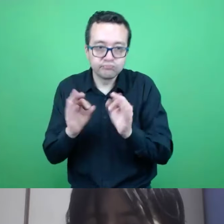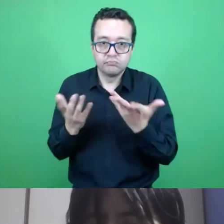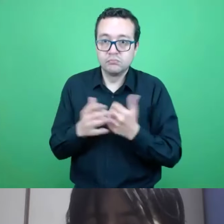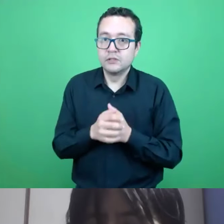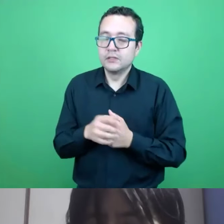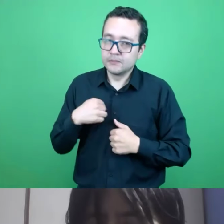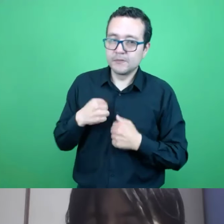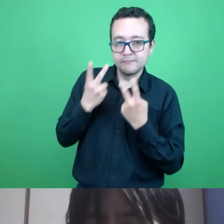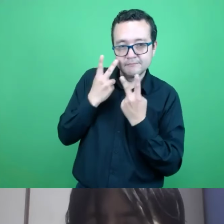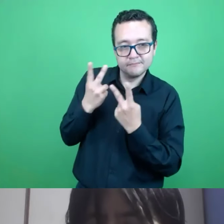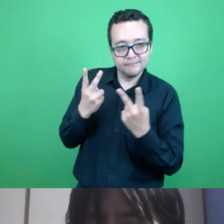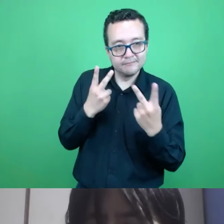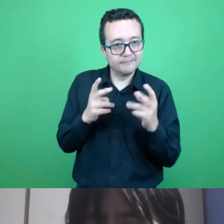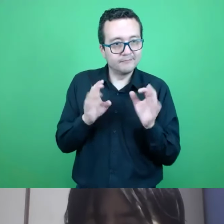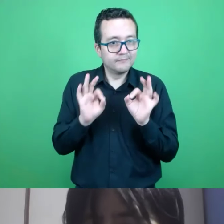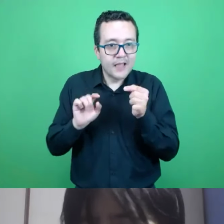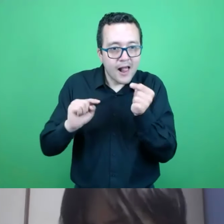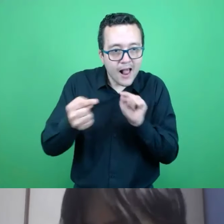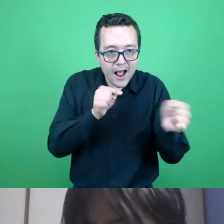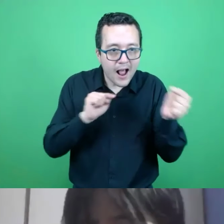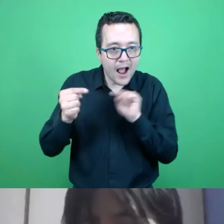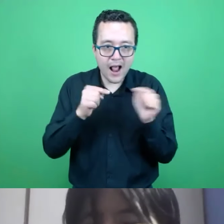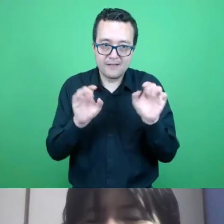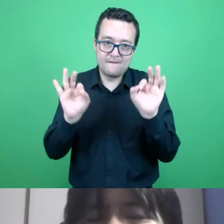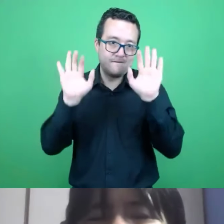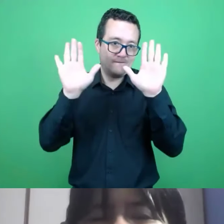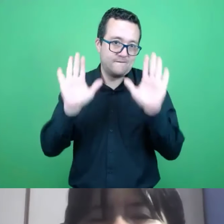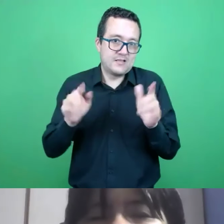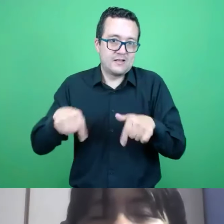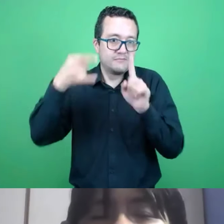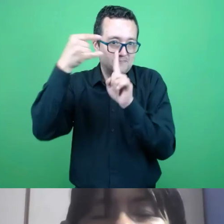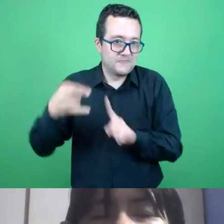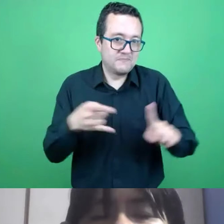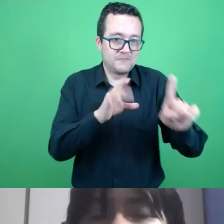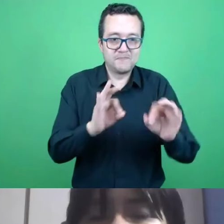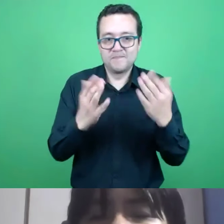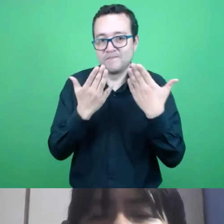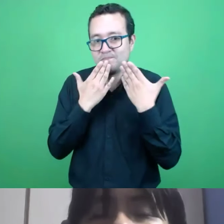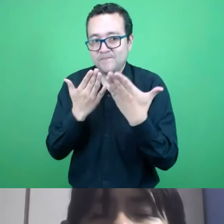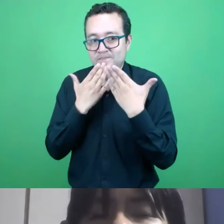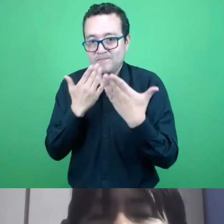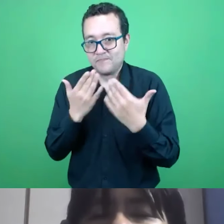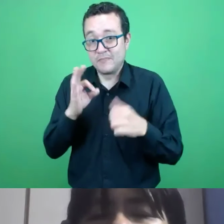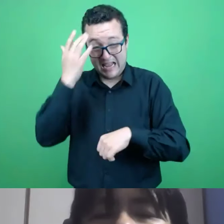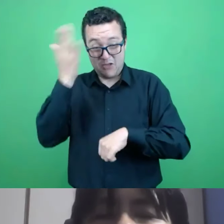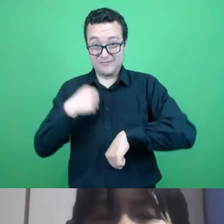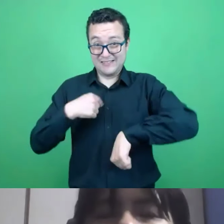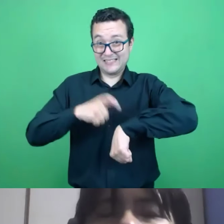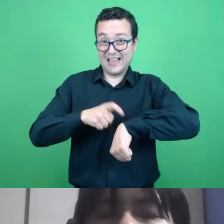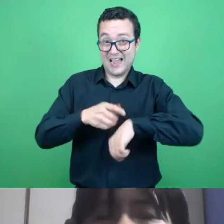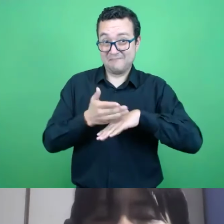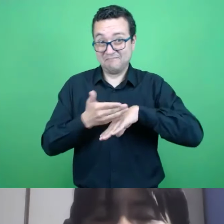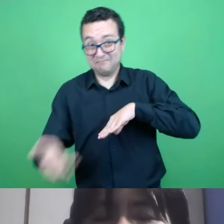Rosario, please stop me if I don't have much time. No, no, no. It's I mean, okay. I know that Antonio entered for another device, but I